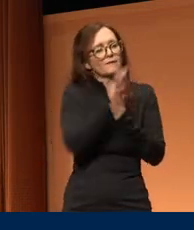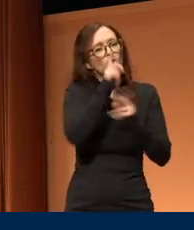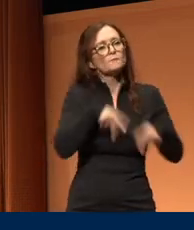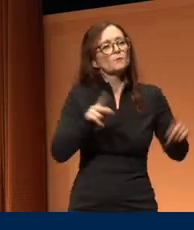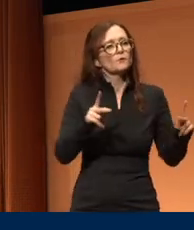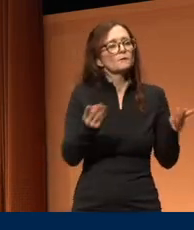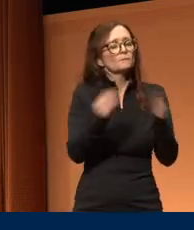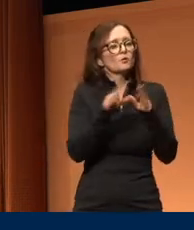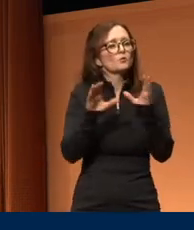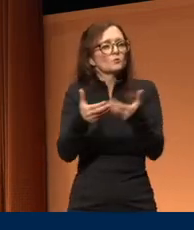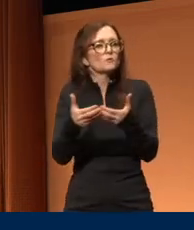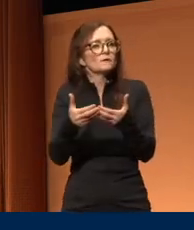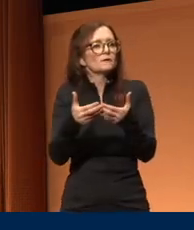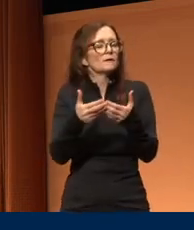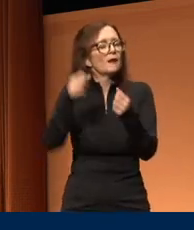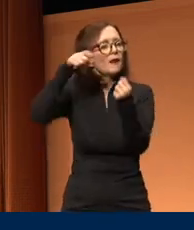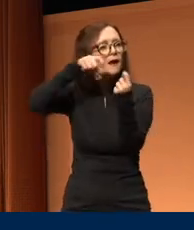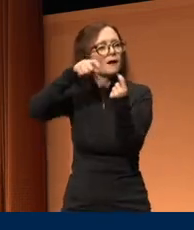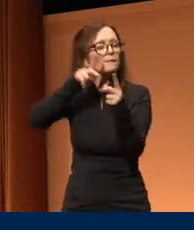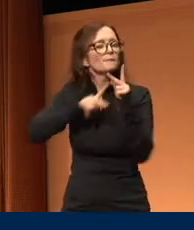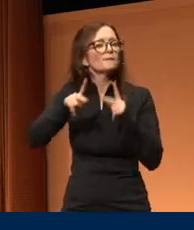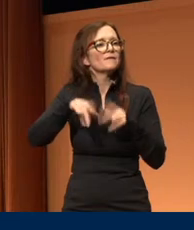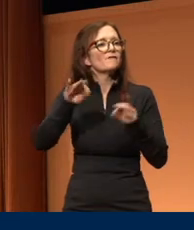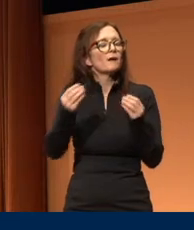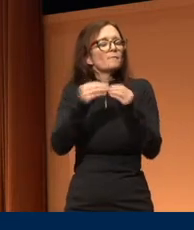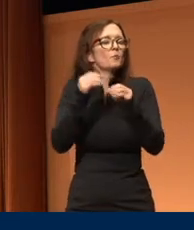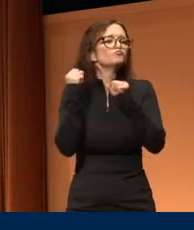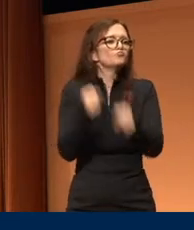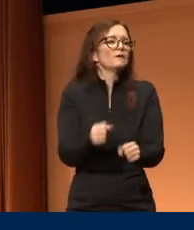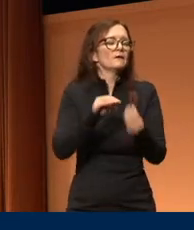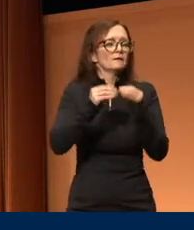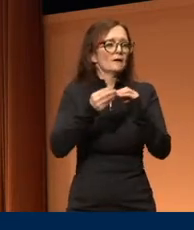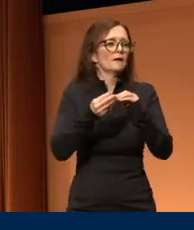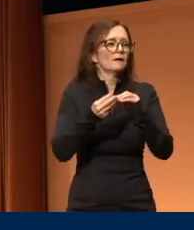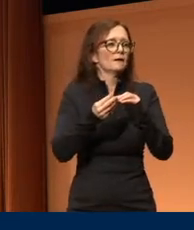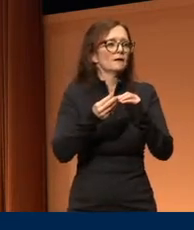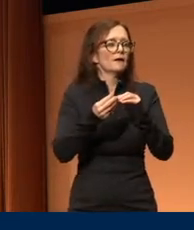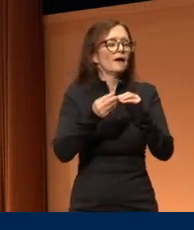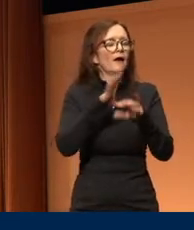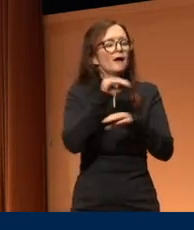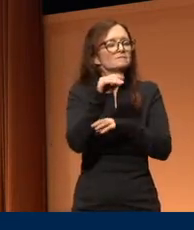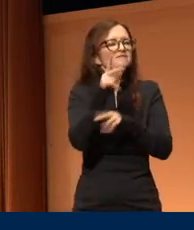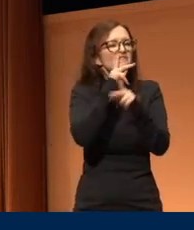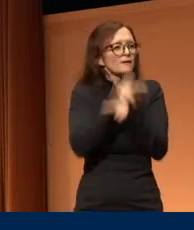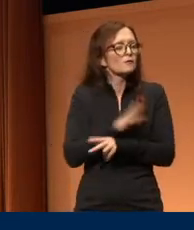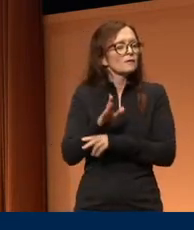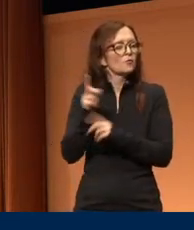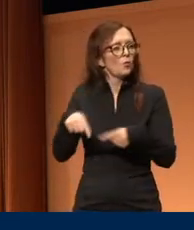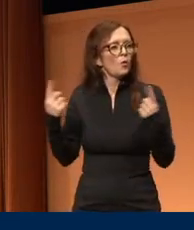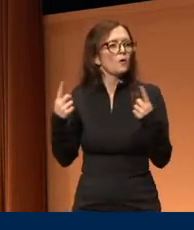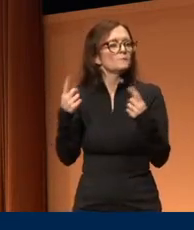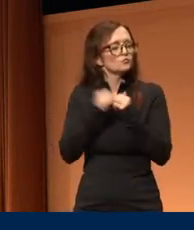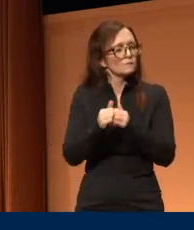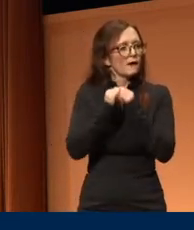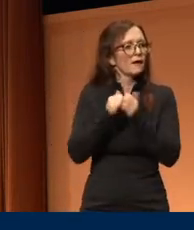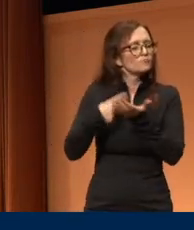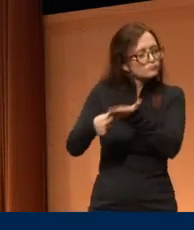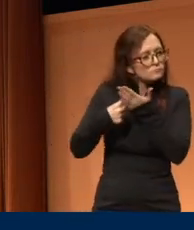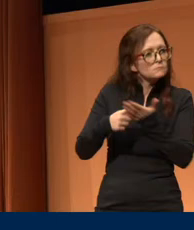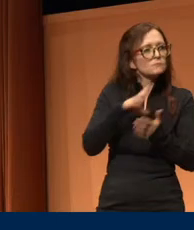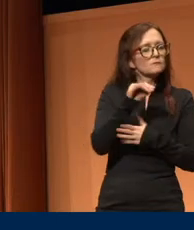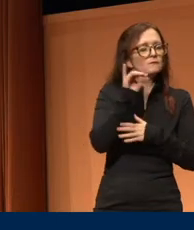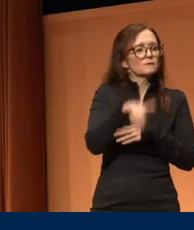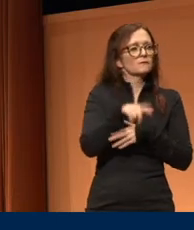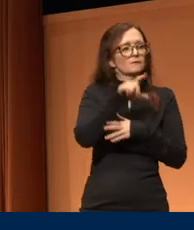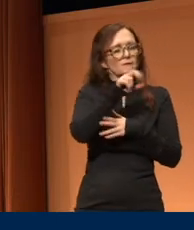to meet in groups of like-minded people to find strength in numbers and work on their arguments together. Of course, we got worried that if we